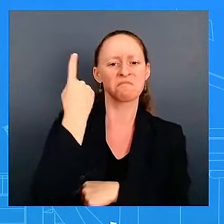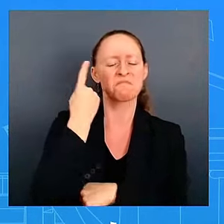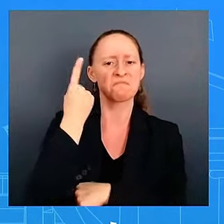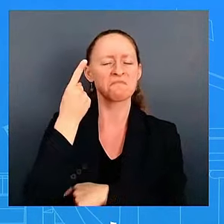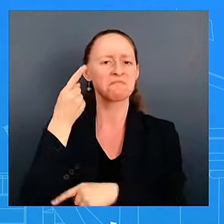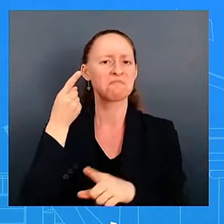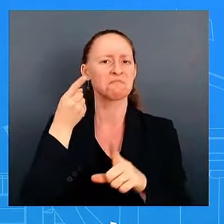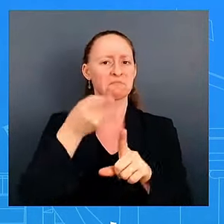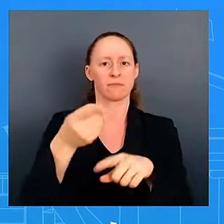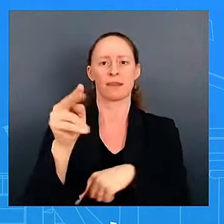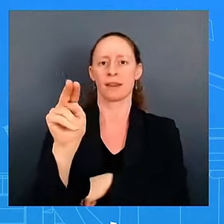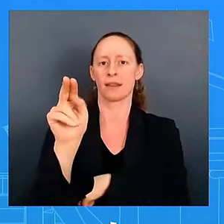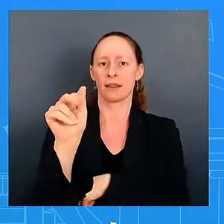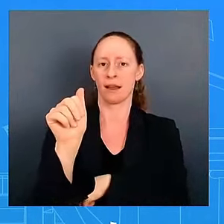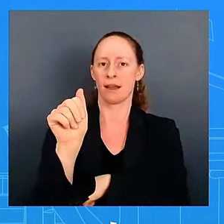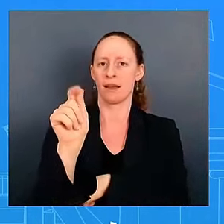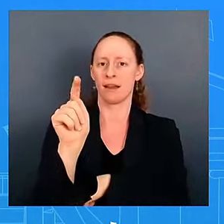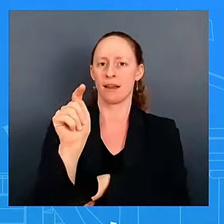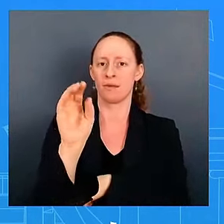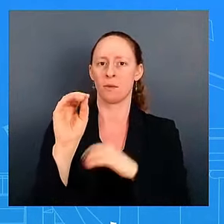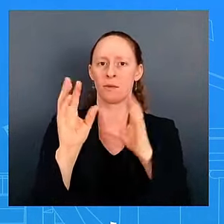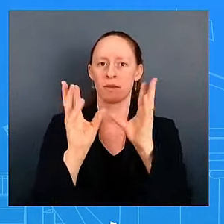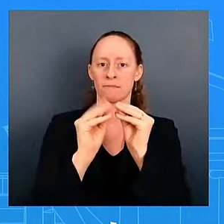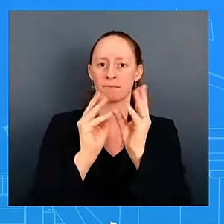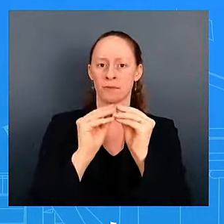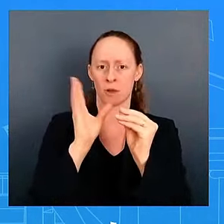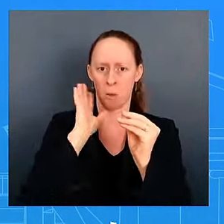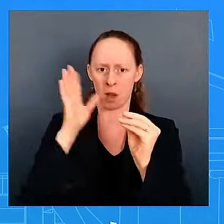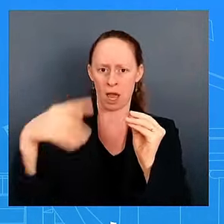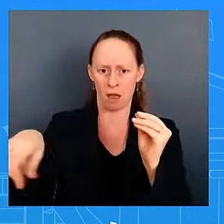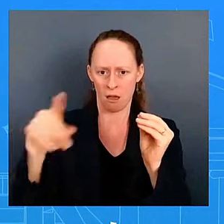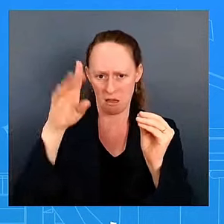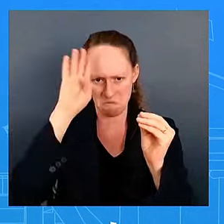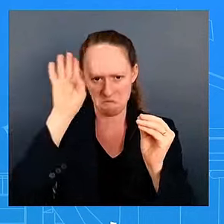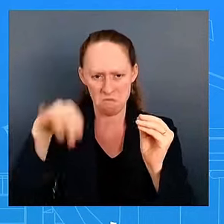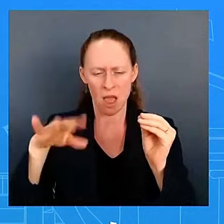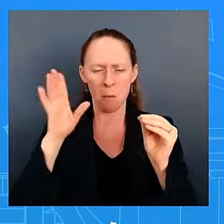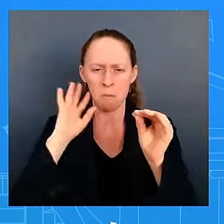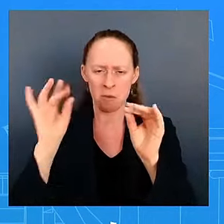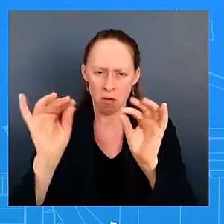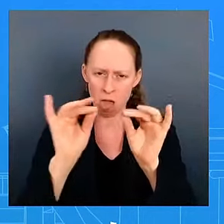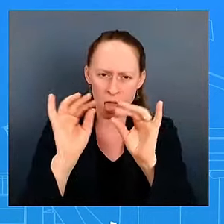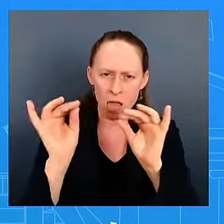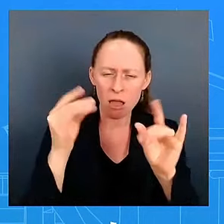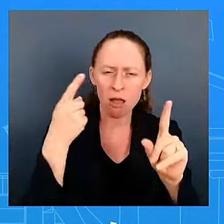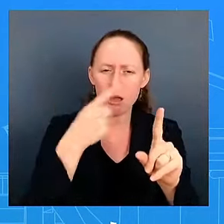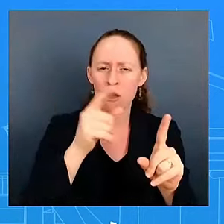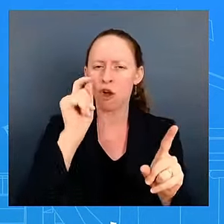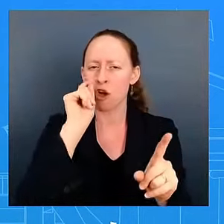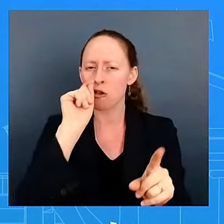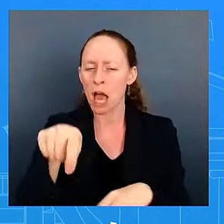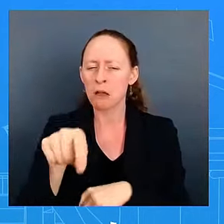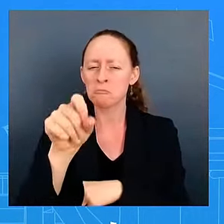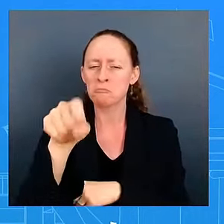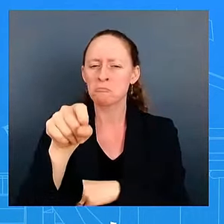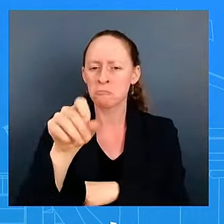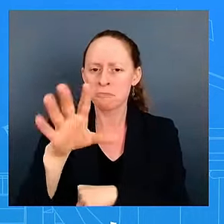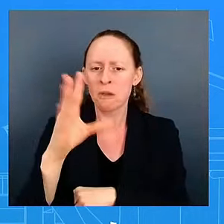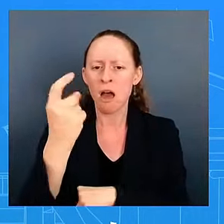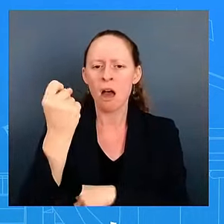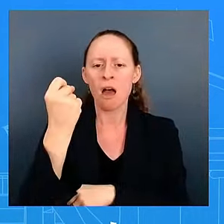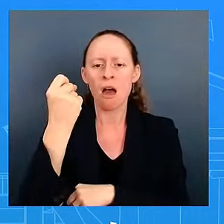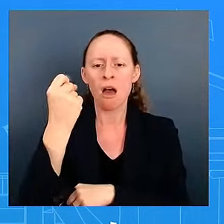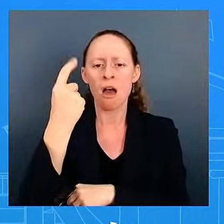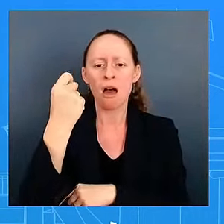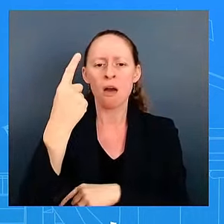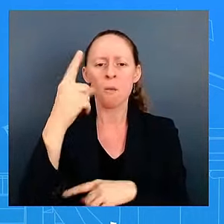but also the southern flank of NATO, countries like Italy and Spain. They want the summit to approve a new strategy to